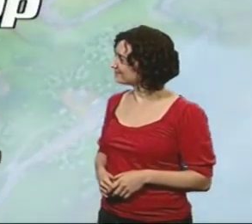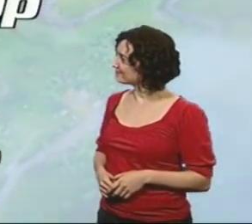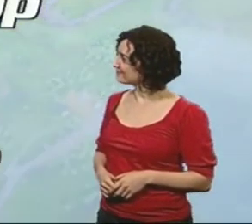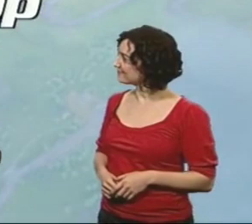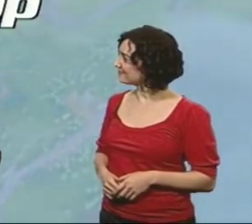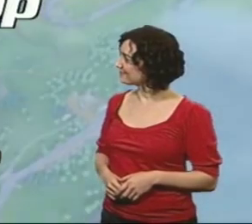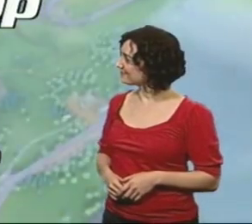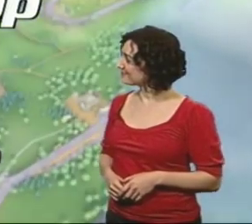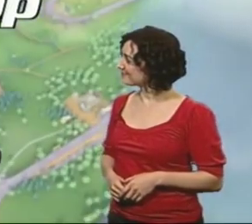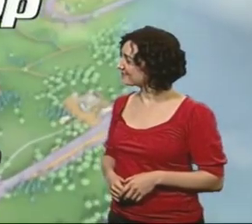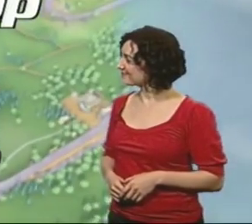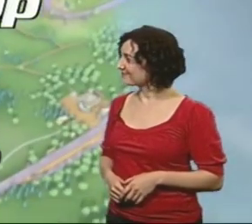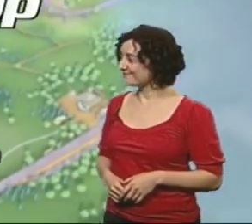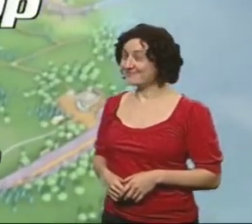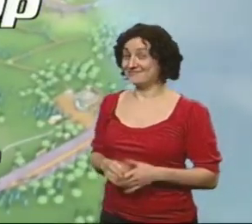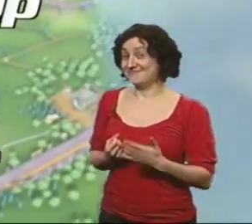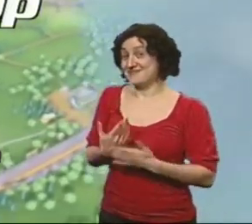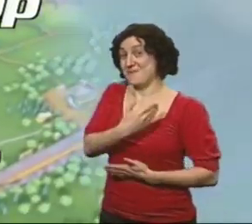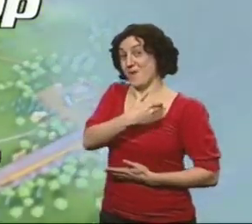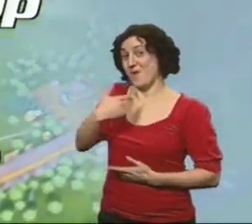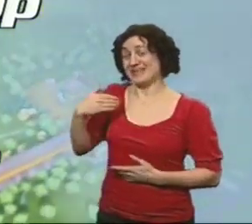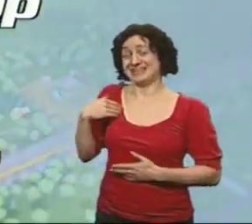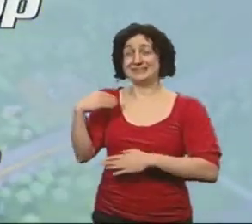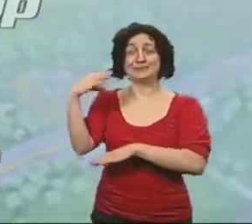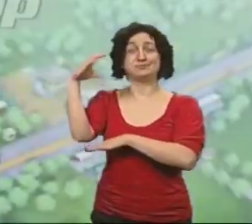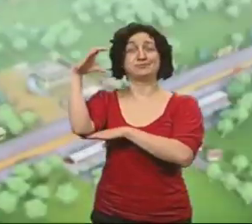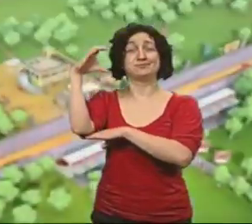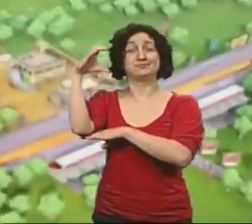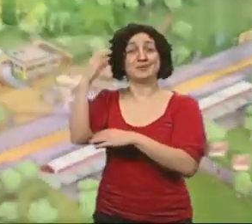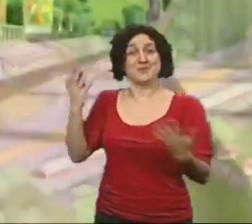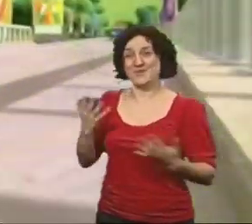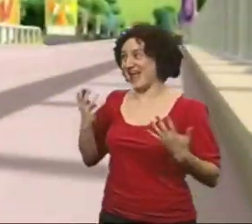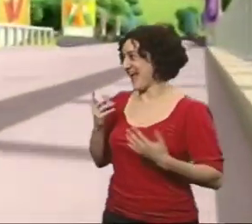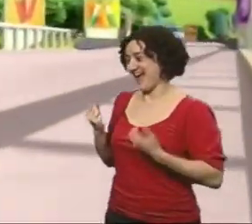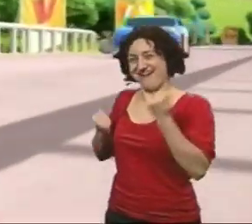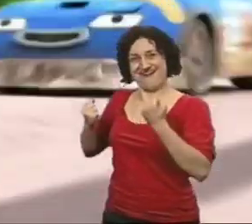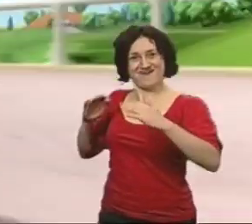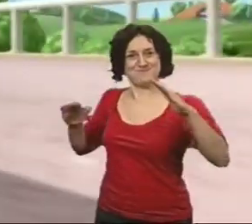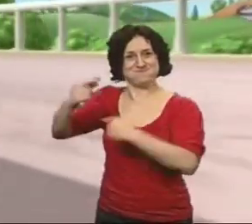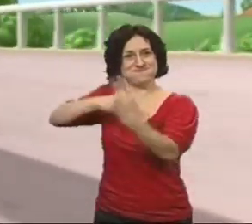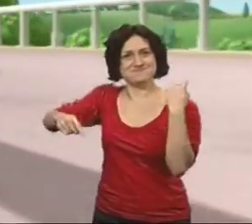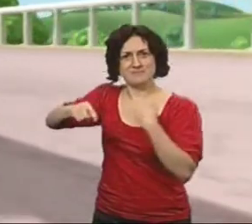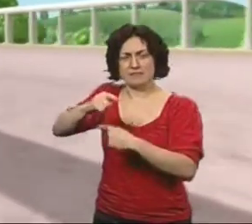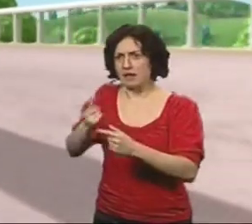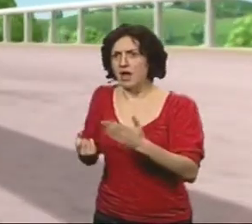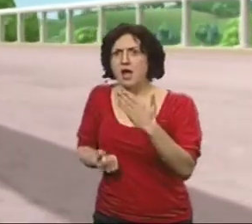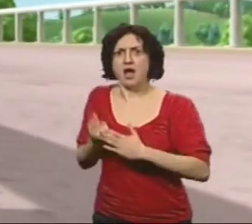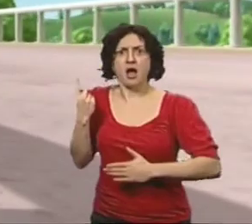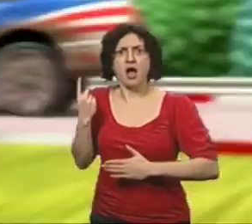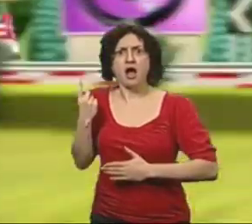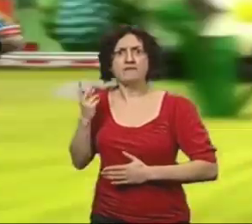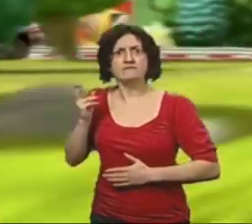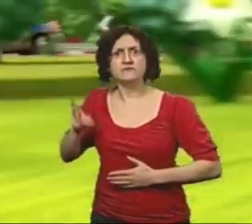One sunny morning at Silverhatch Racetrack, something quite remarkable was happening. It looked like Tintop was going to get around the